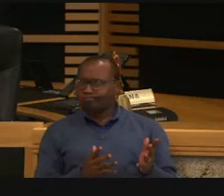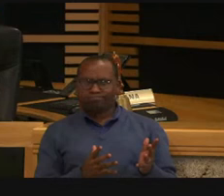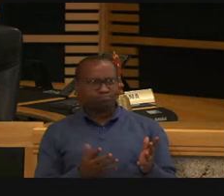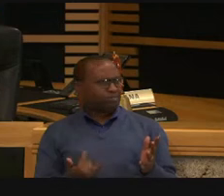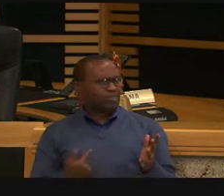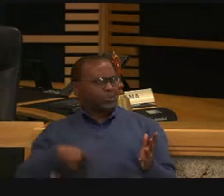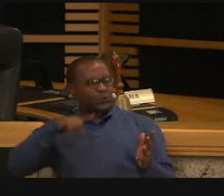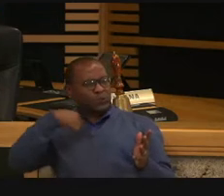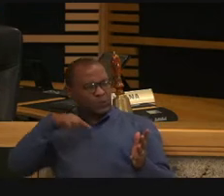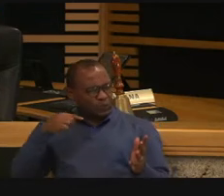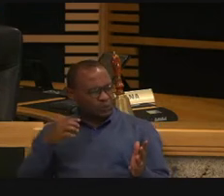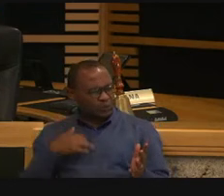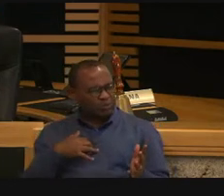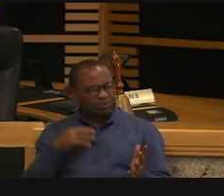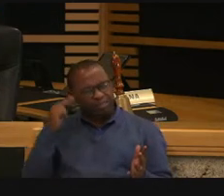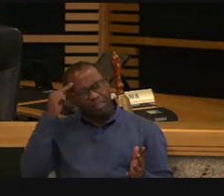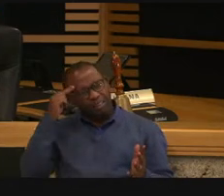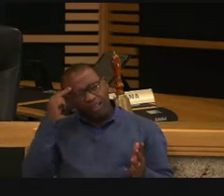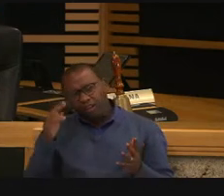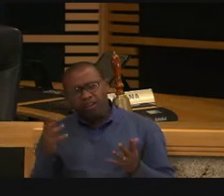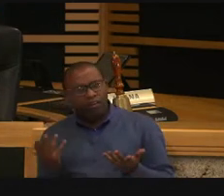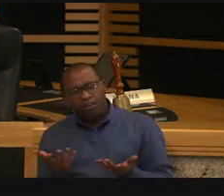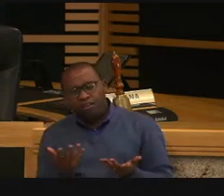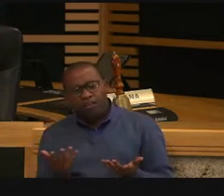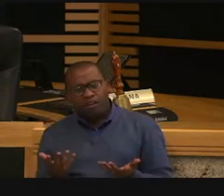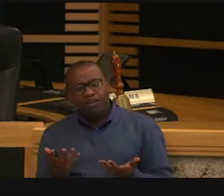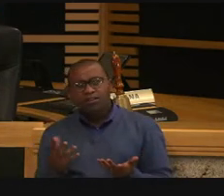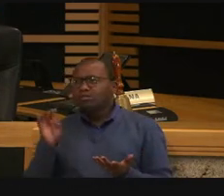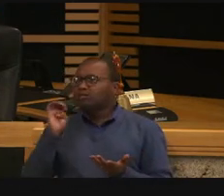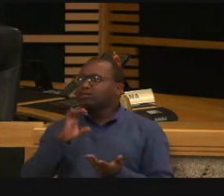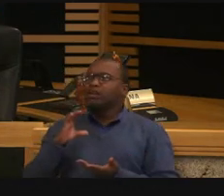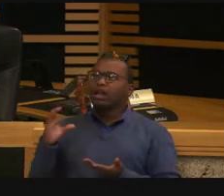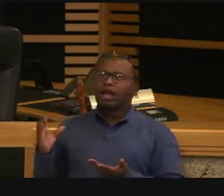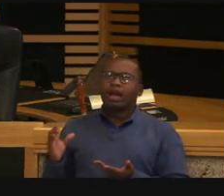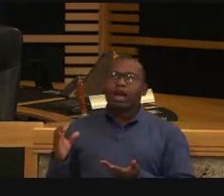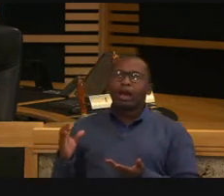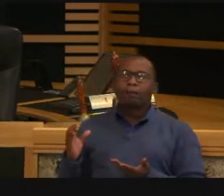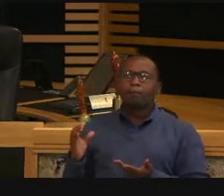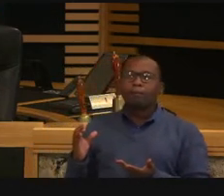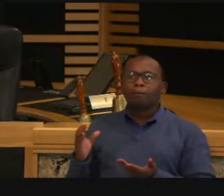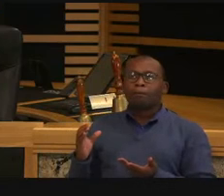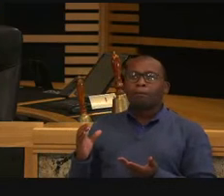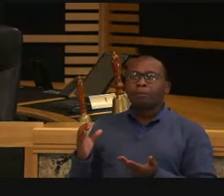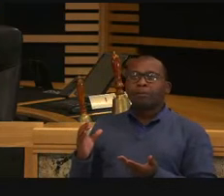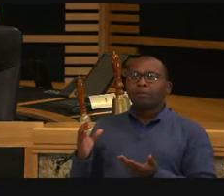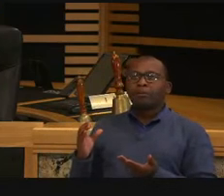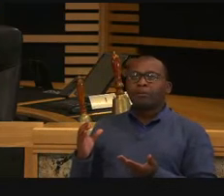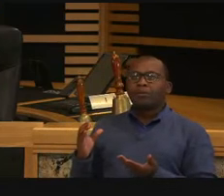abantu base-Eastern Cape abamelwe ngabantu bathetha ngeKapa noba bathini.